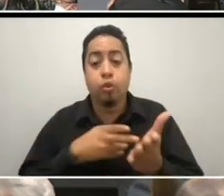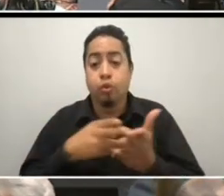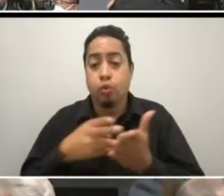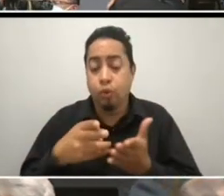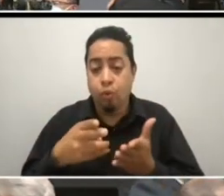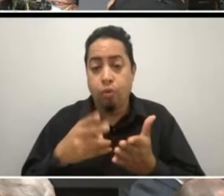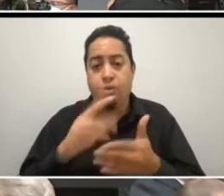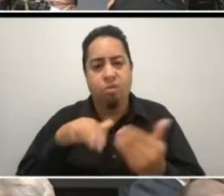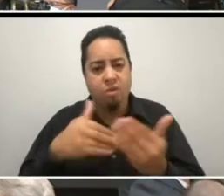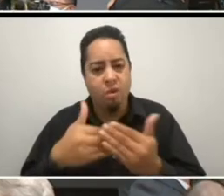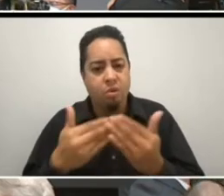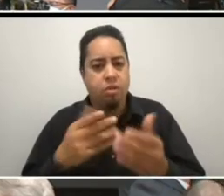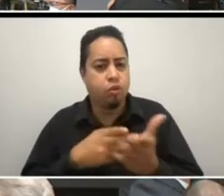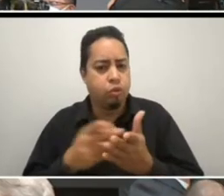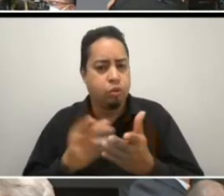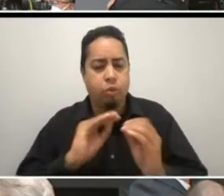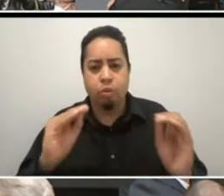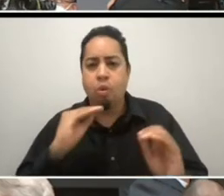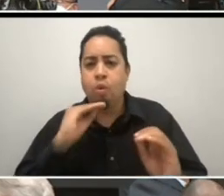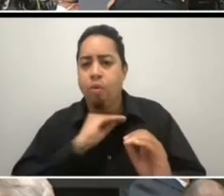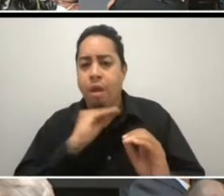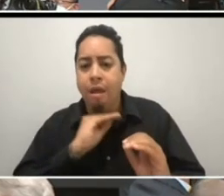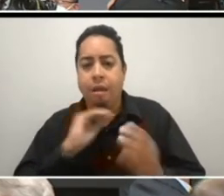and nothing but the truth, so help you God?